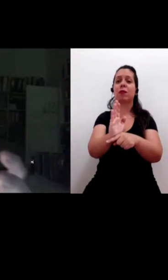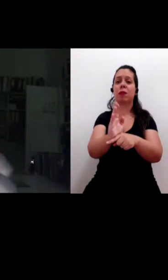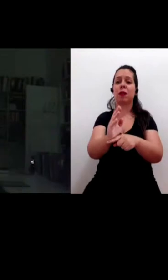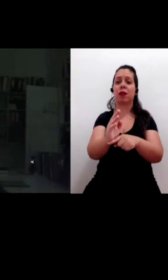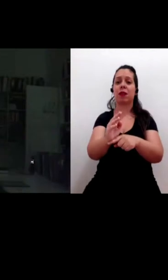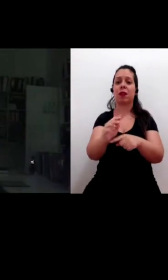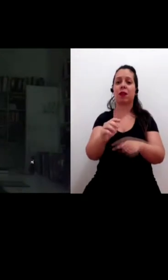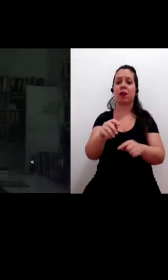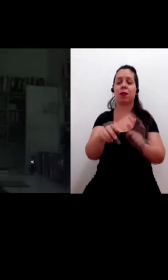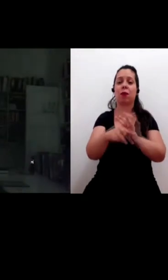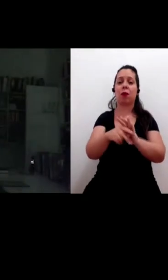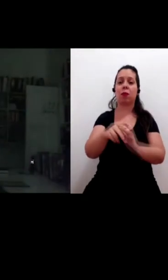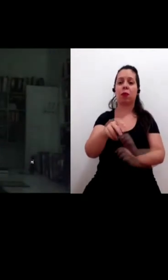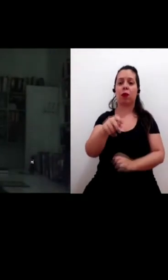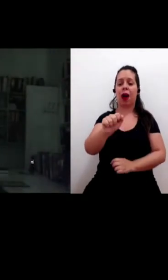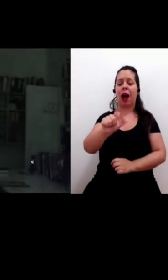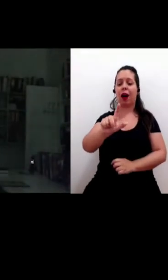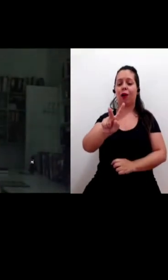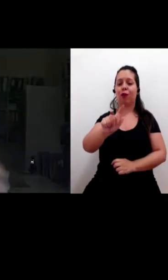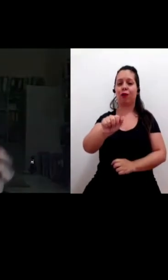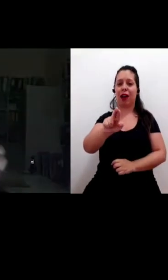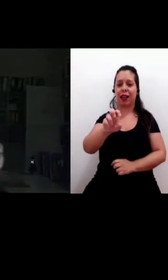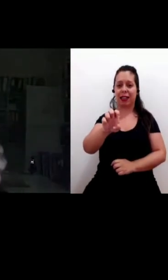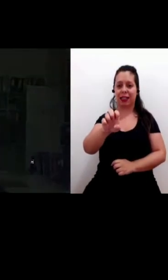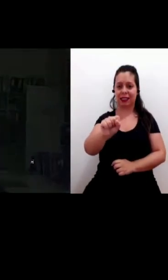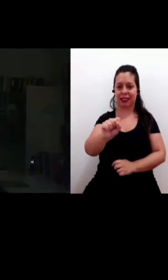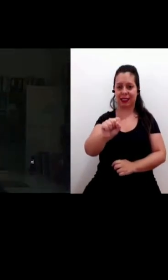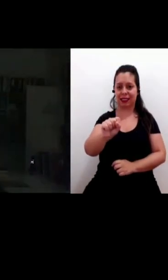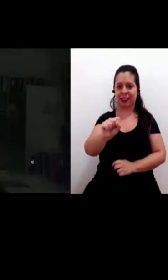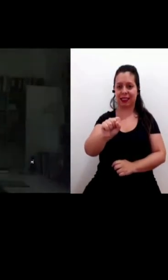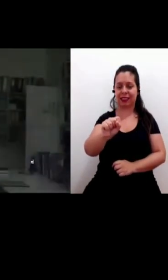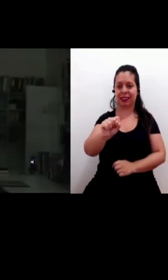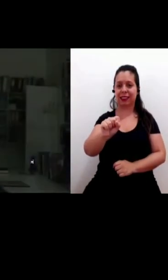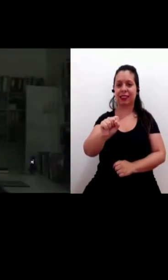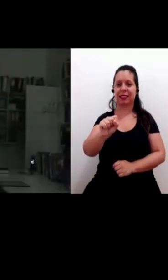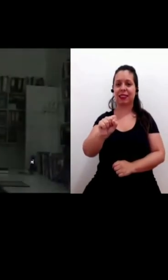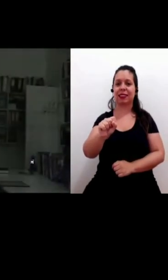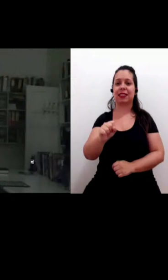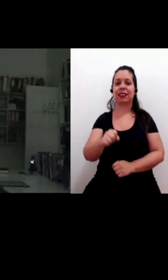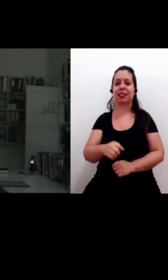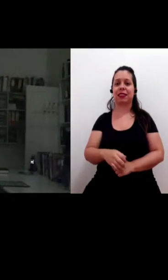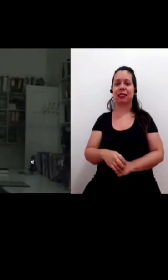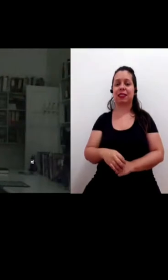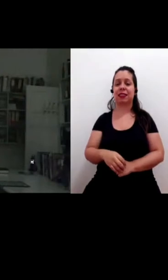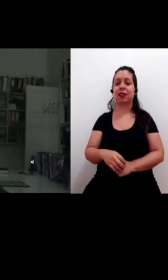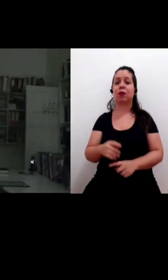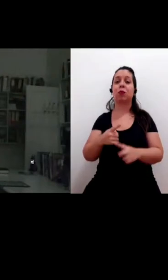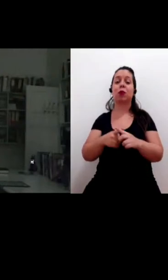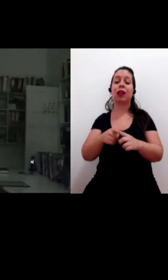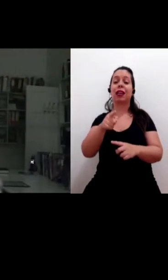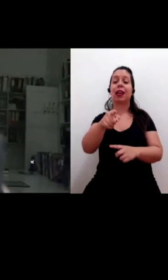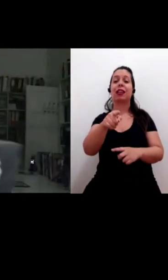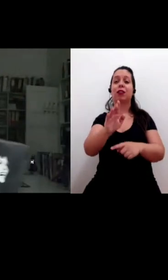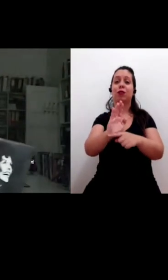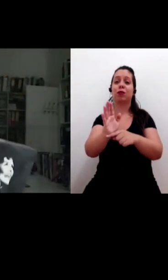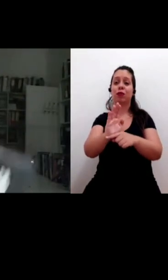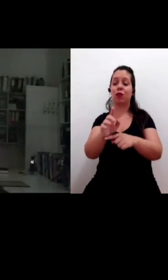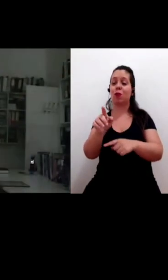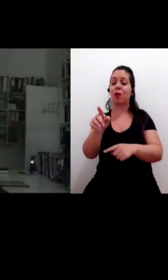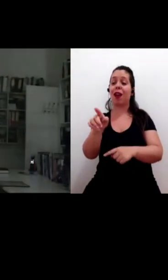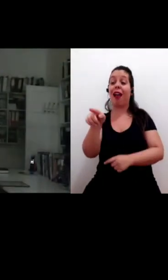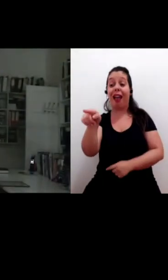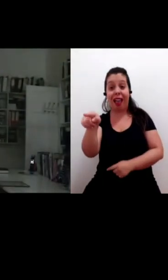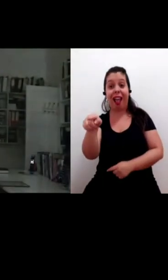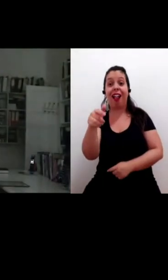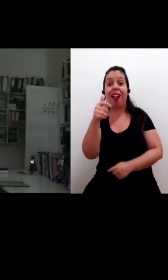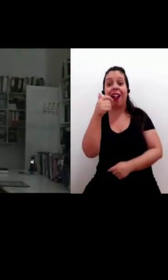Now, which of course is and she sang the song of Now. And